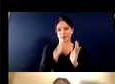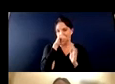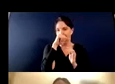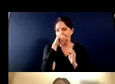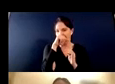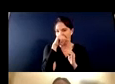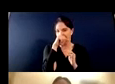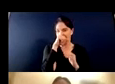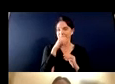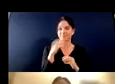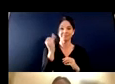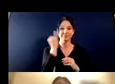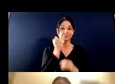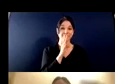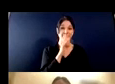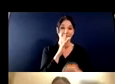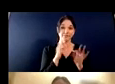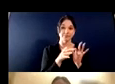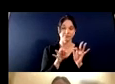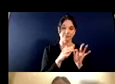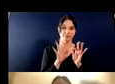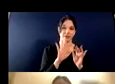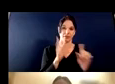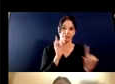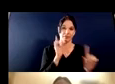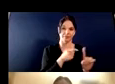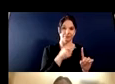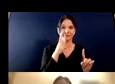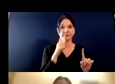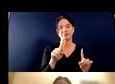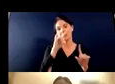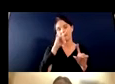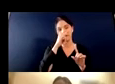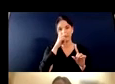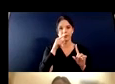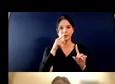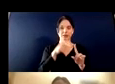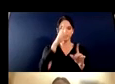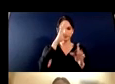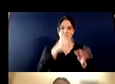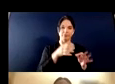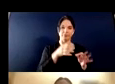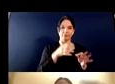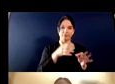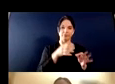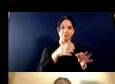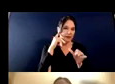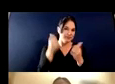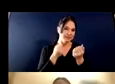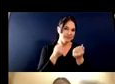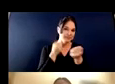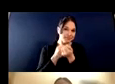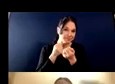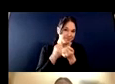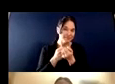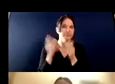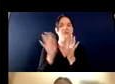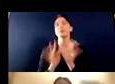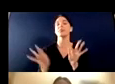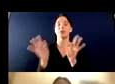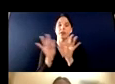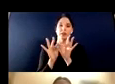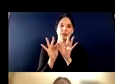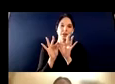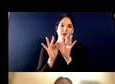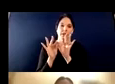is your goal for your child and you decide to pursue amplification, it's important that amplification be